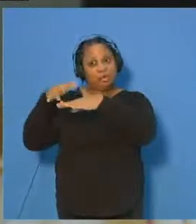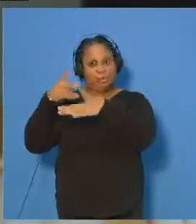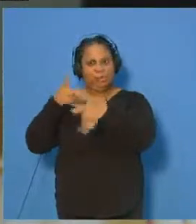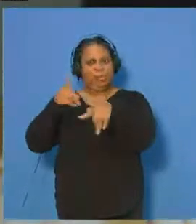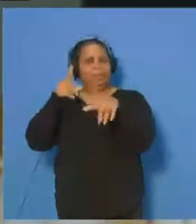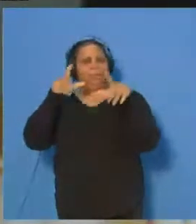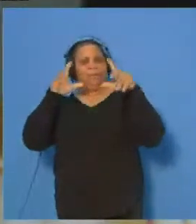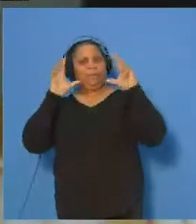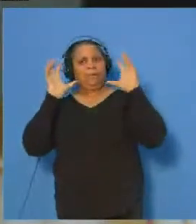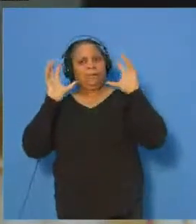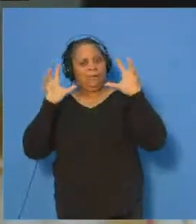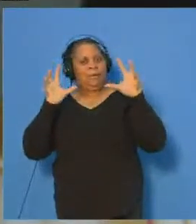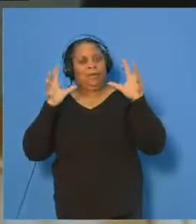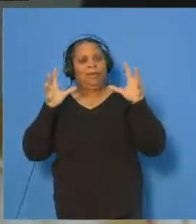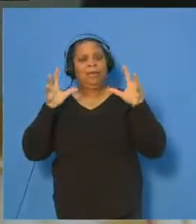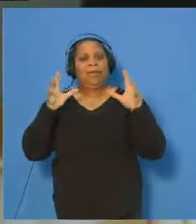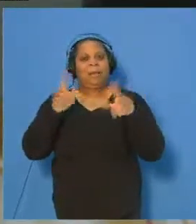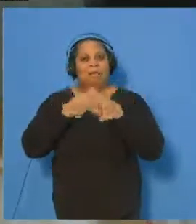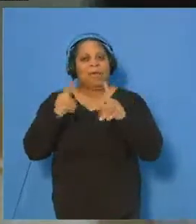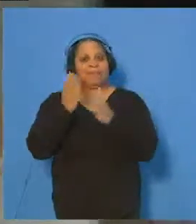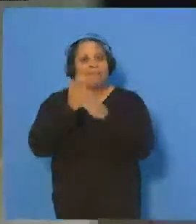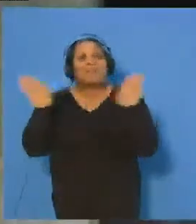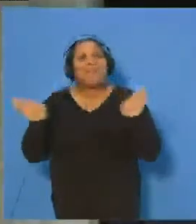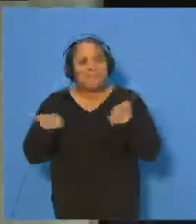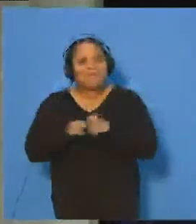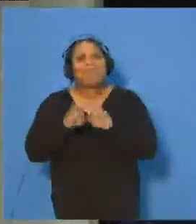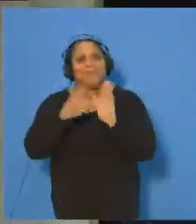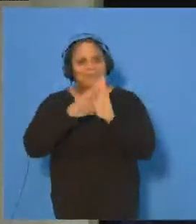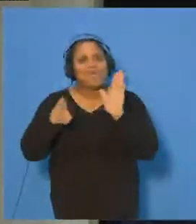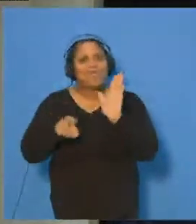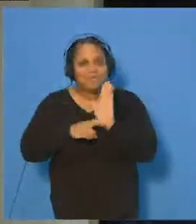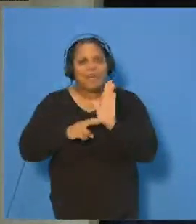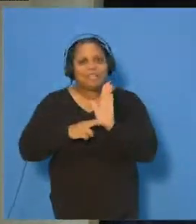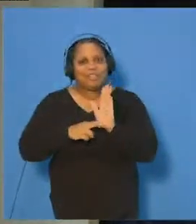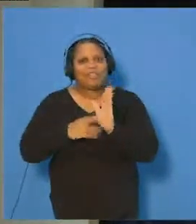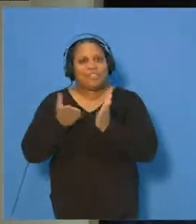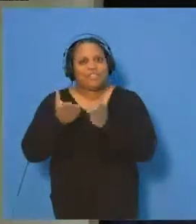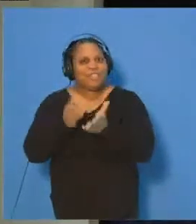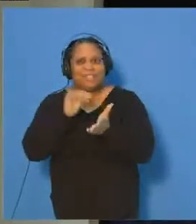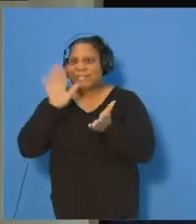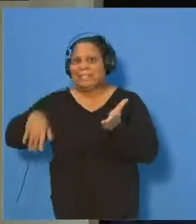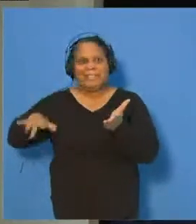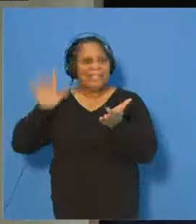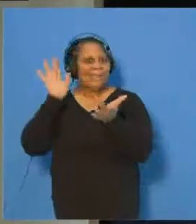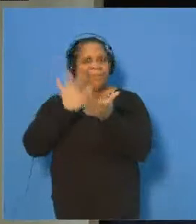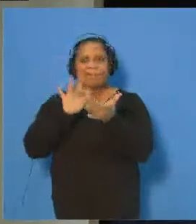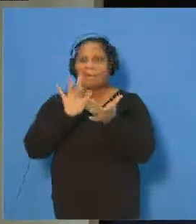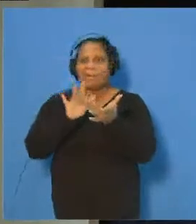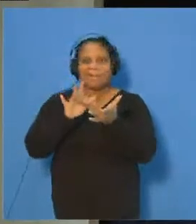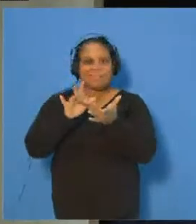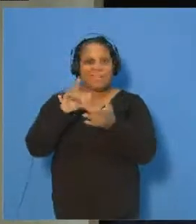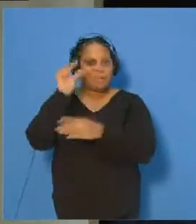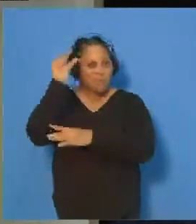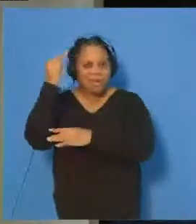too. It's a Bermuda registered ship. Obviously, they haven't been in contact with government about